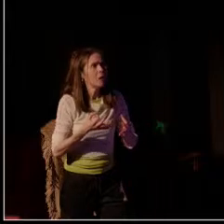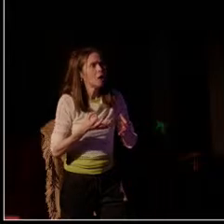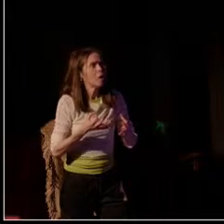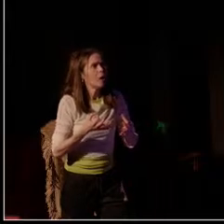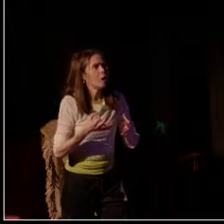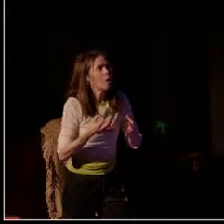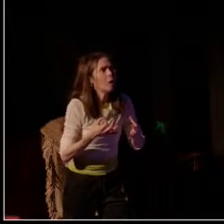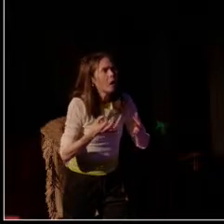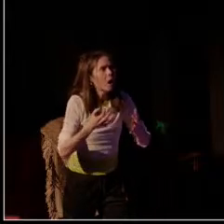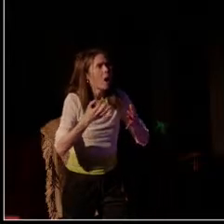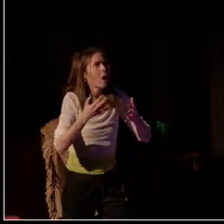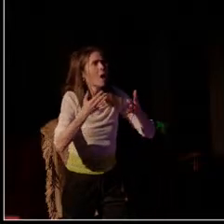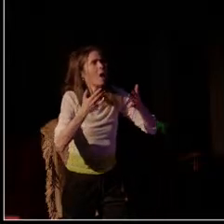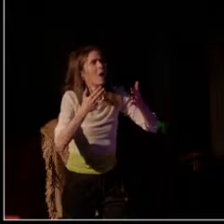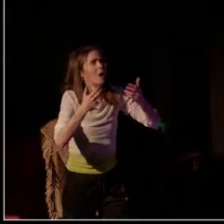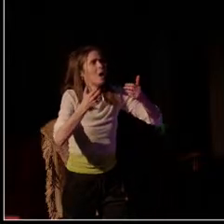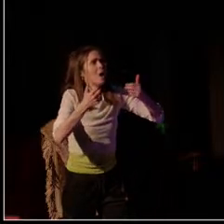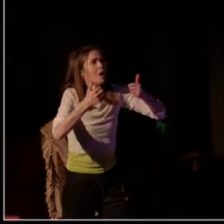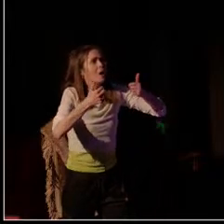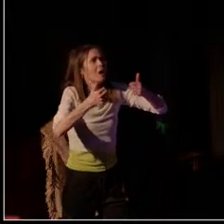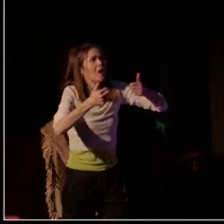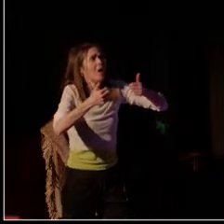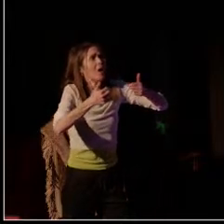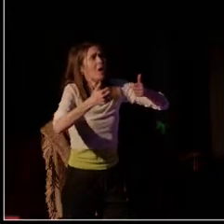finally she uttered an